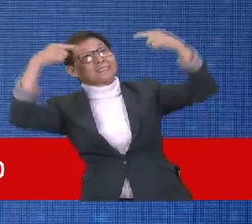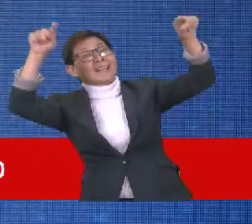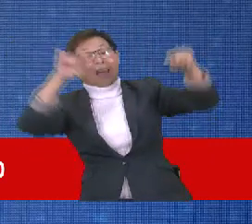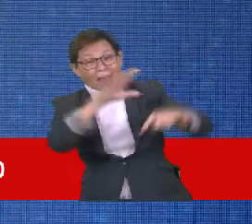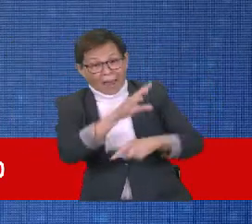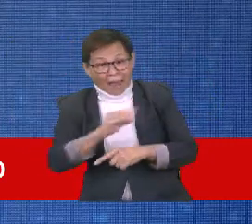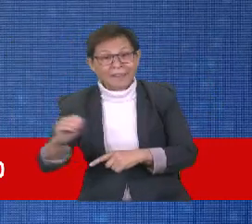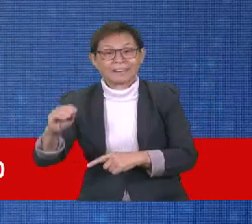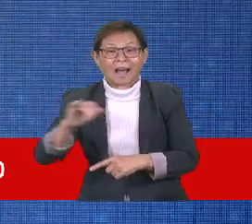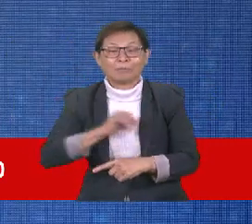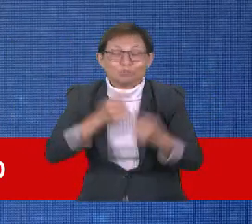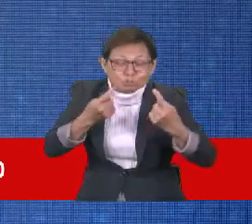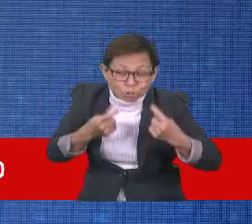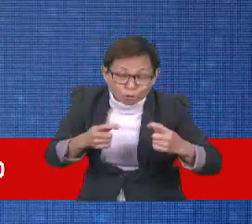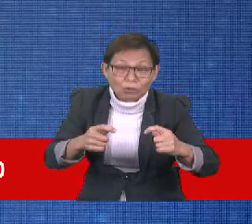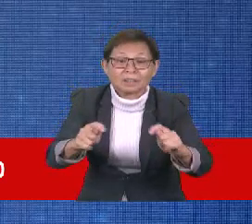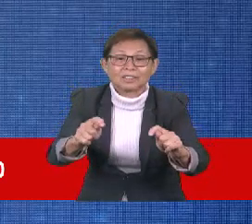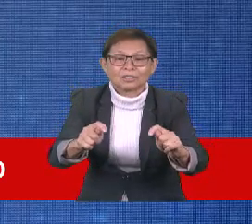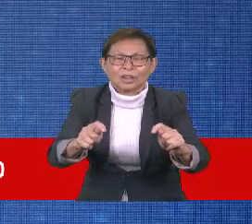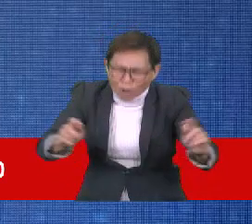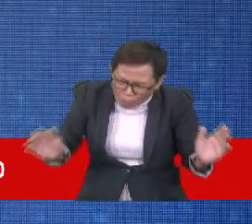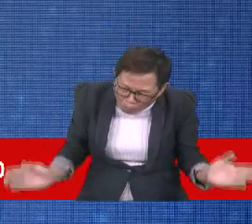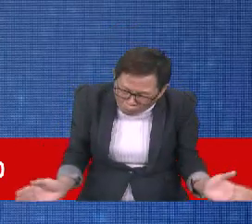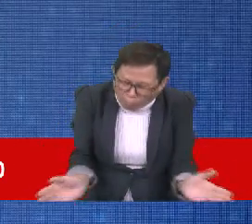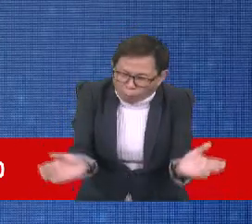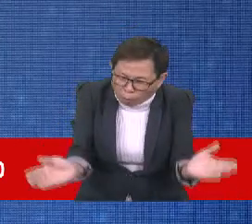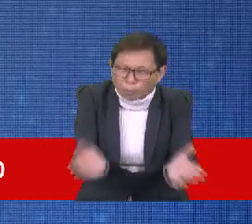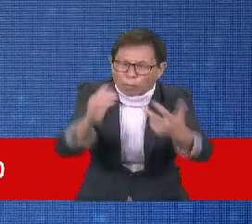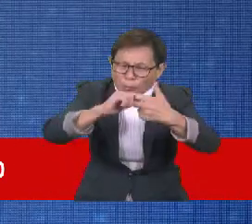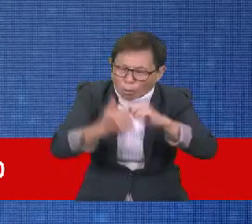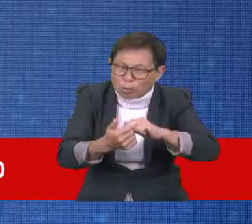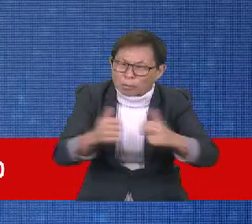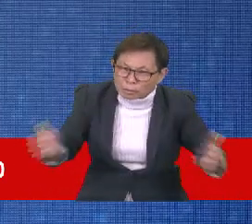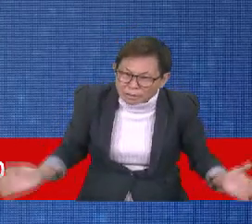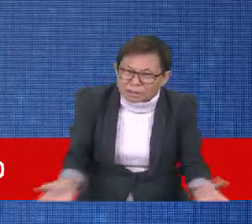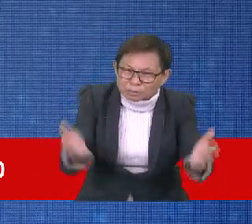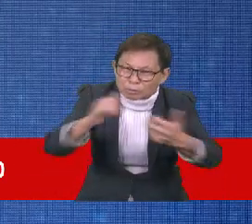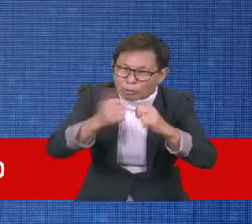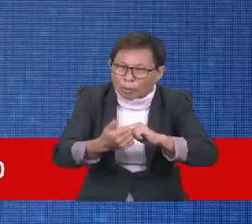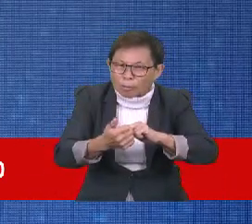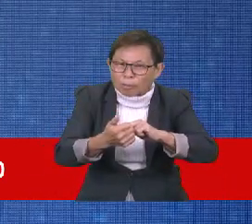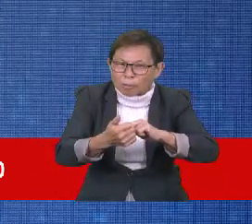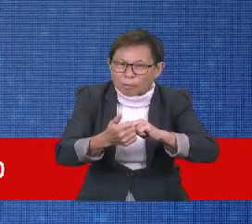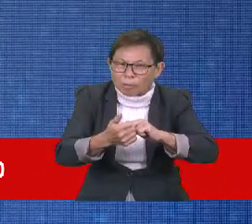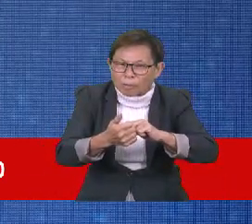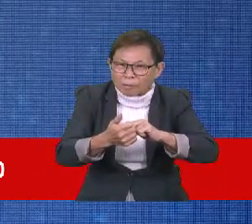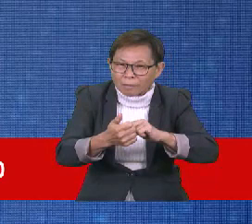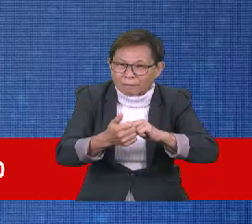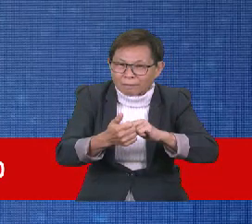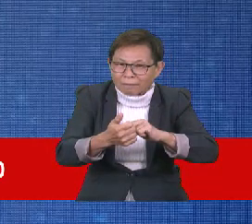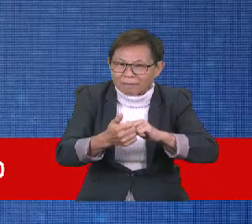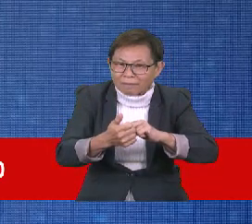just trying to push this issue of trade and investment